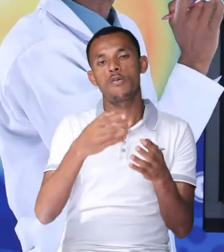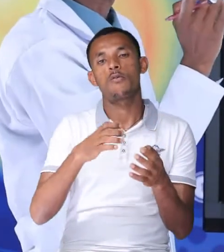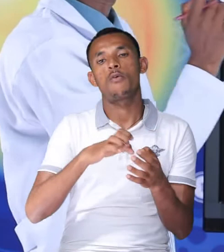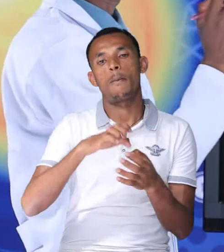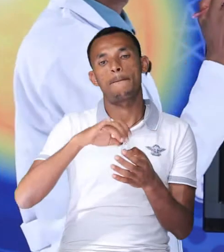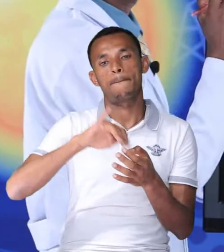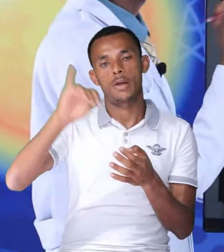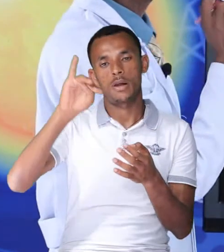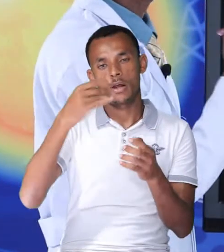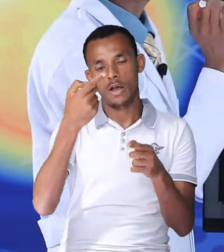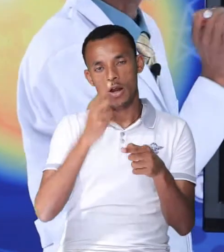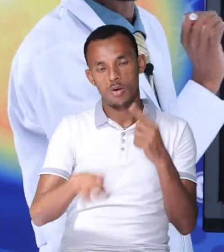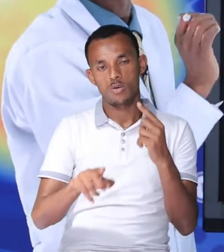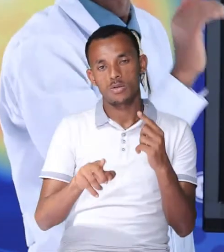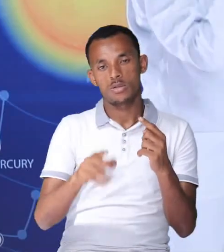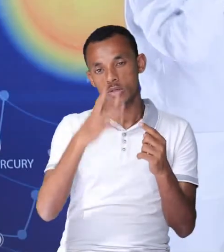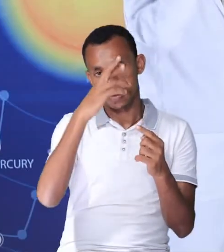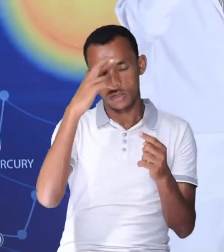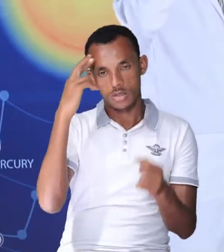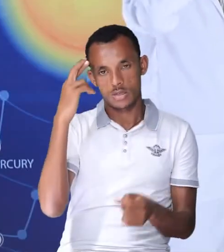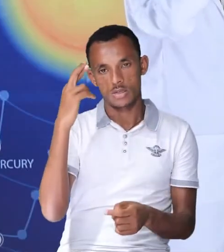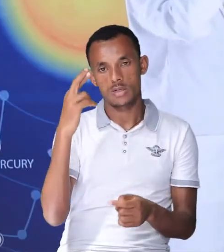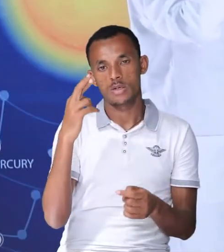escape. The reason why, because